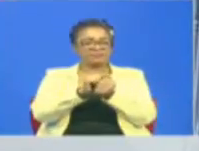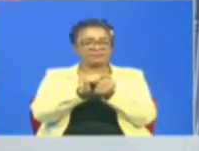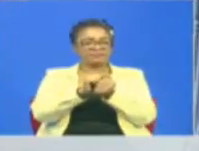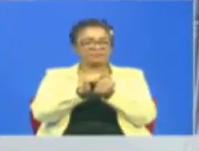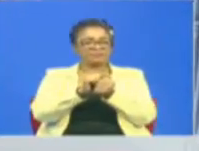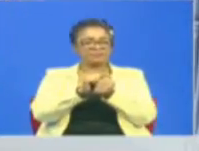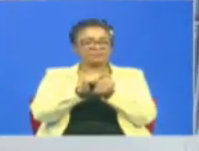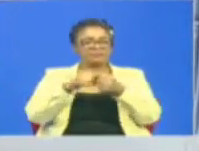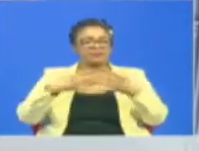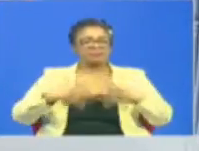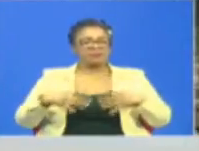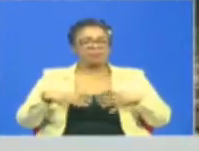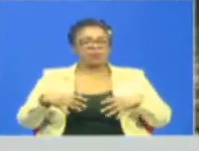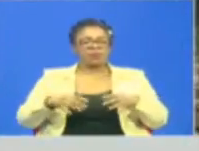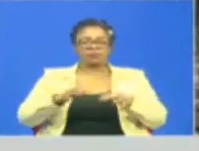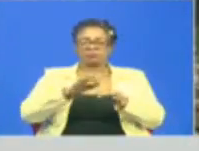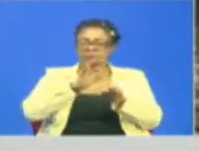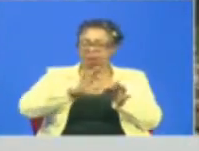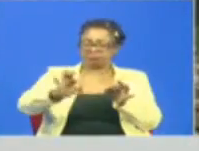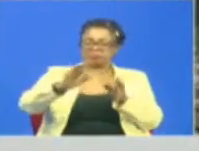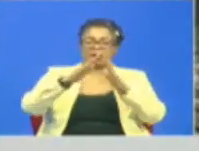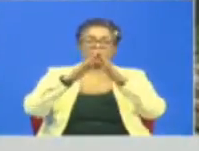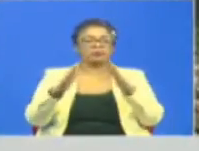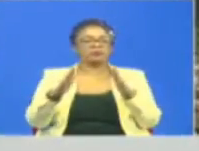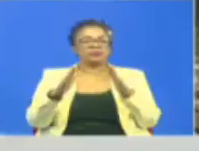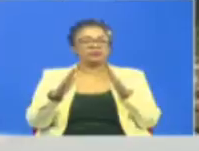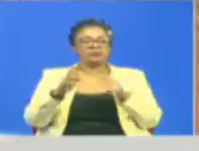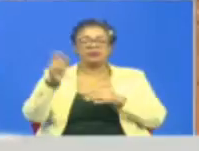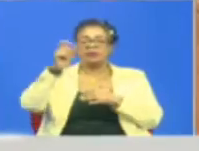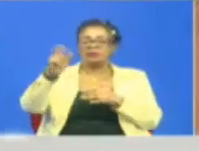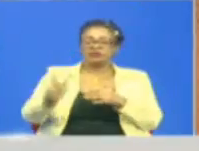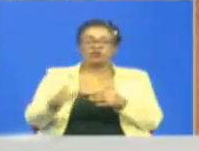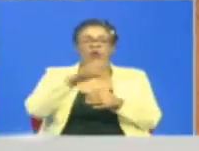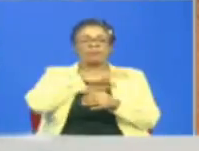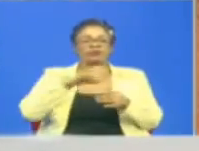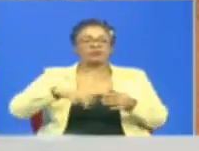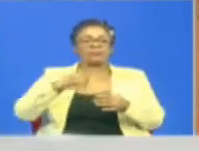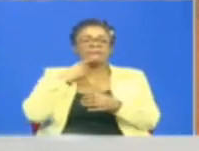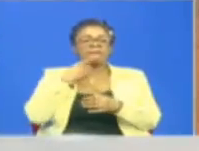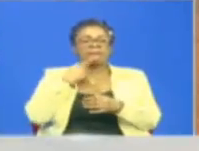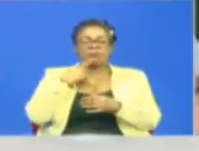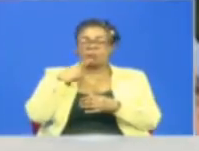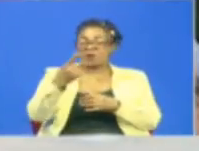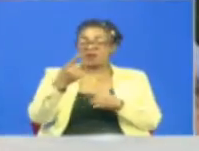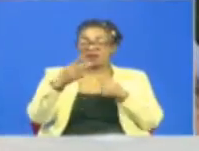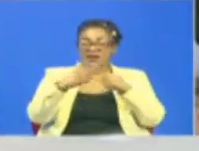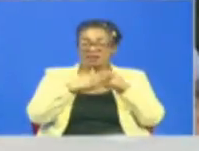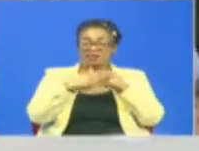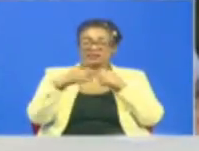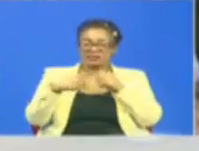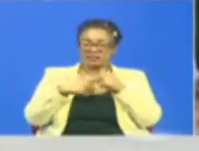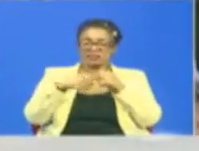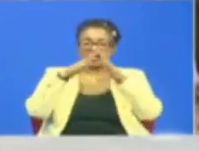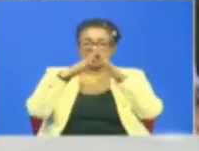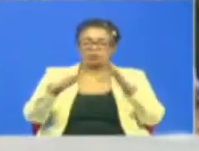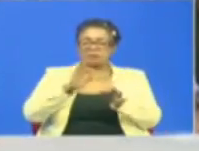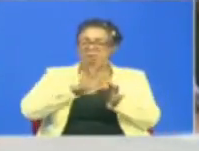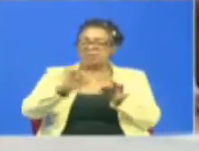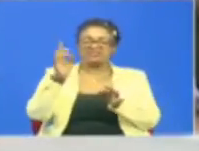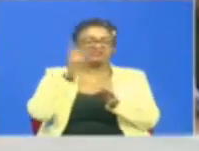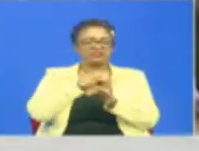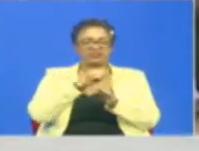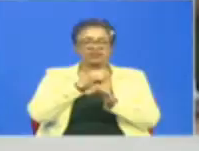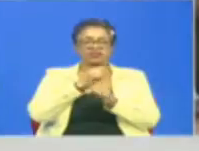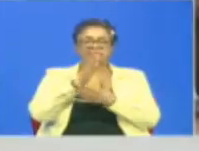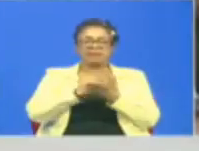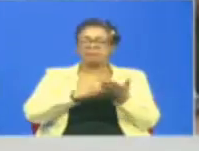watu wakaanza kuchomeana nyumba. The regional commissioner says that 196 houses have been touched and thousands